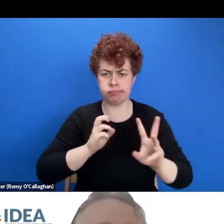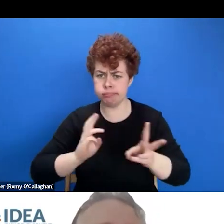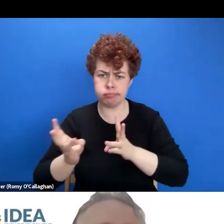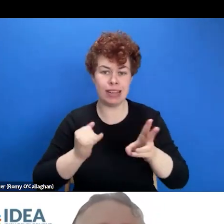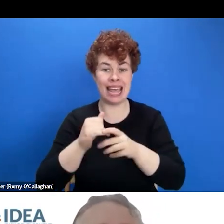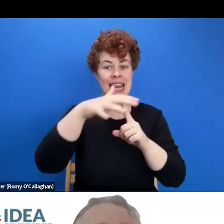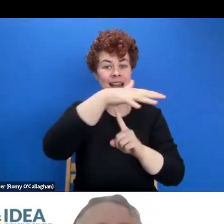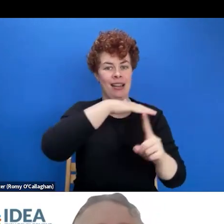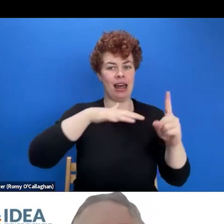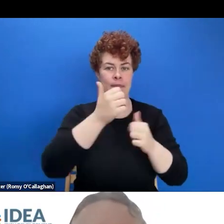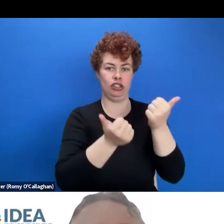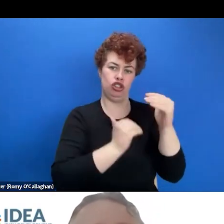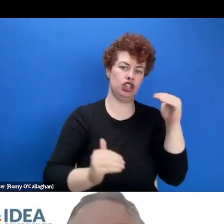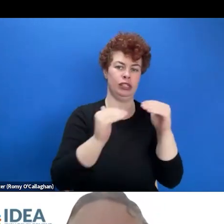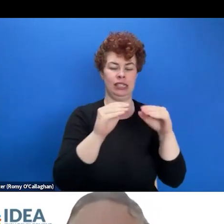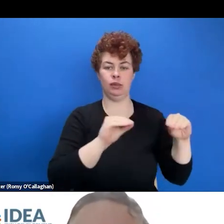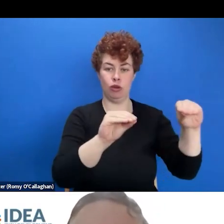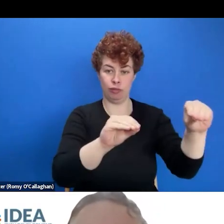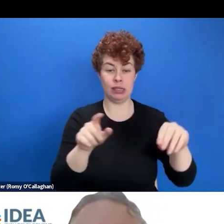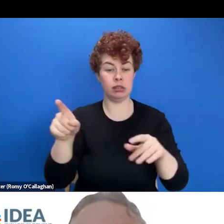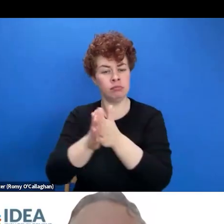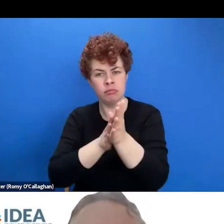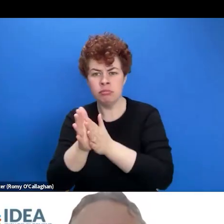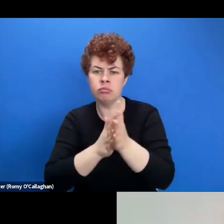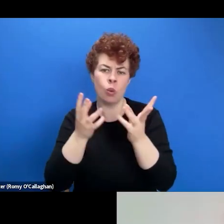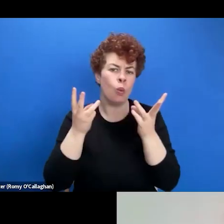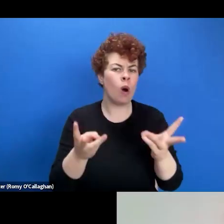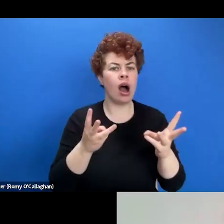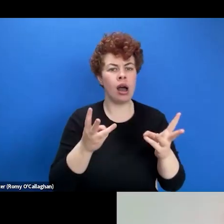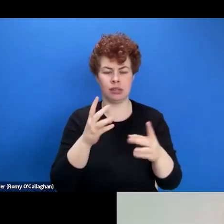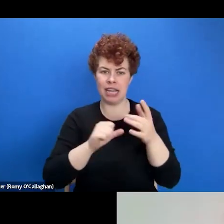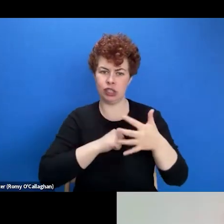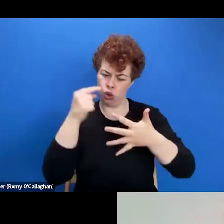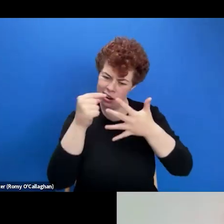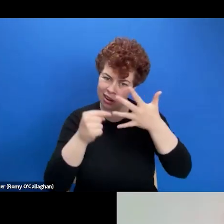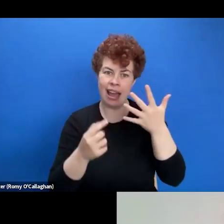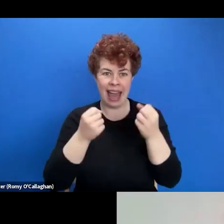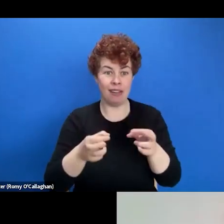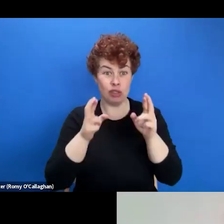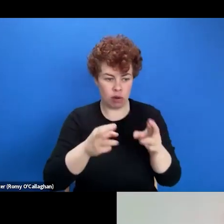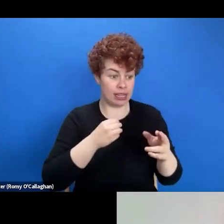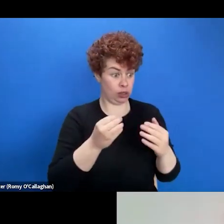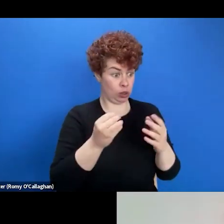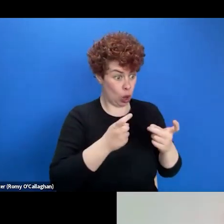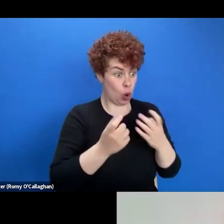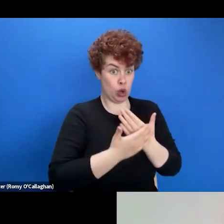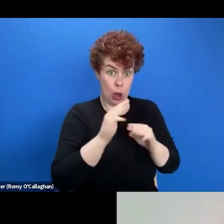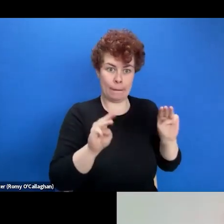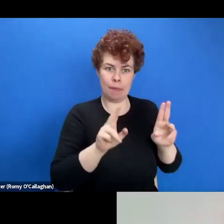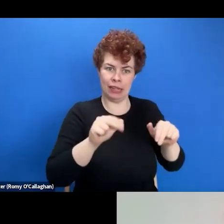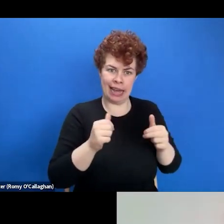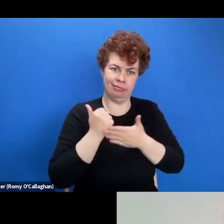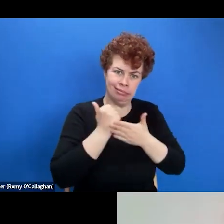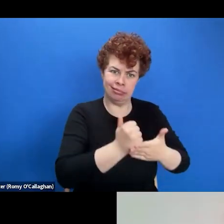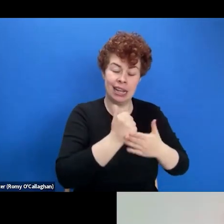justice movement. She's passionate about creating the necessary conditions that centre and support young people in particular, and all